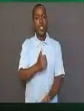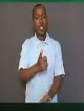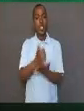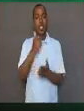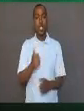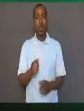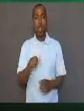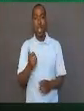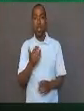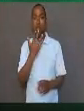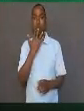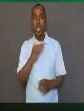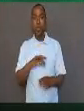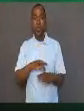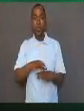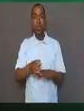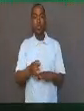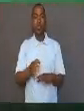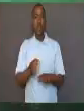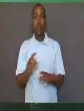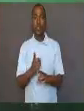preventing capillaries from bleeding.